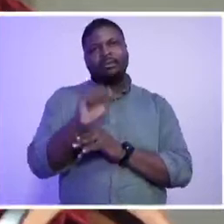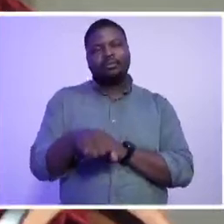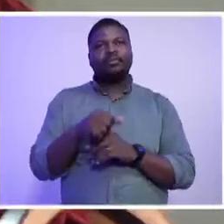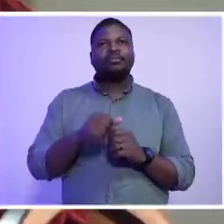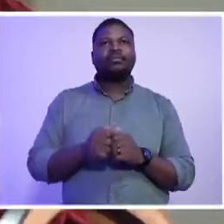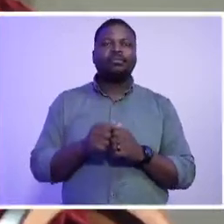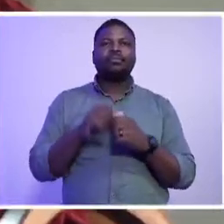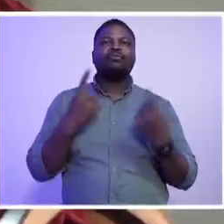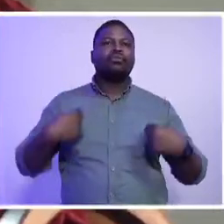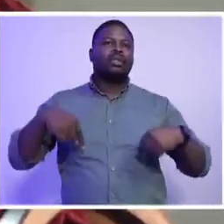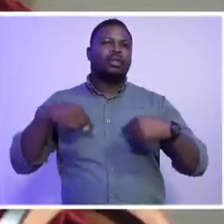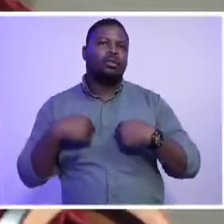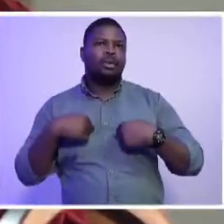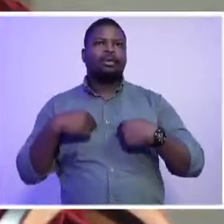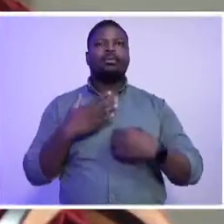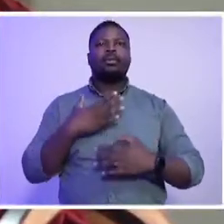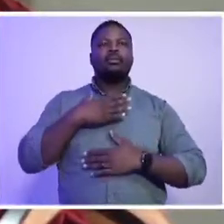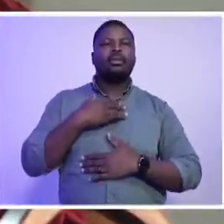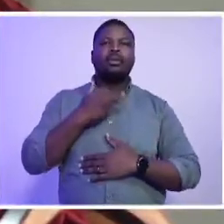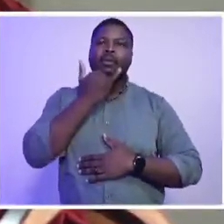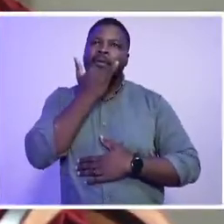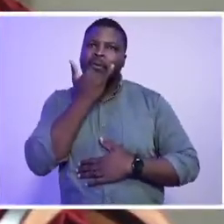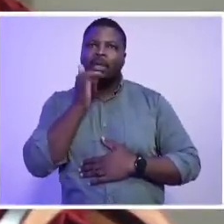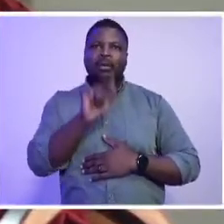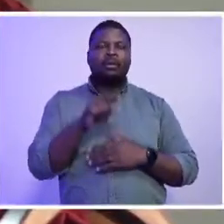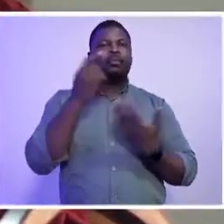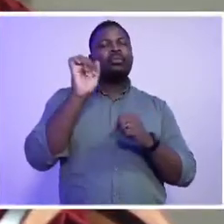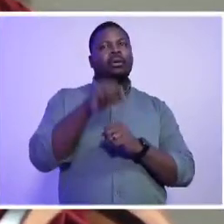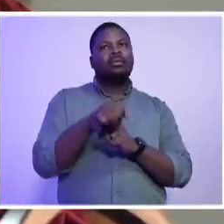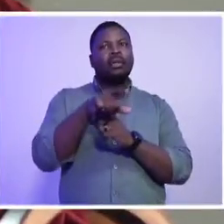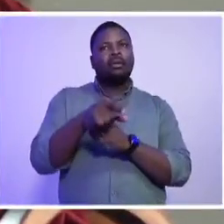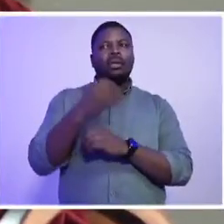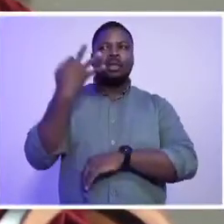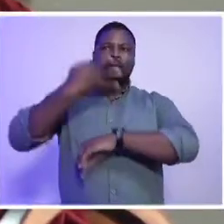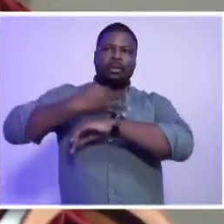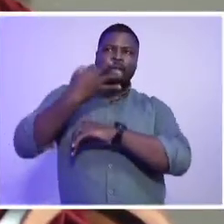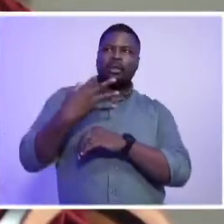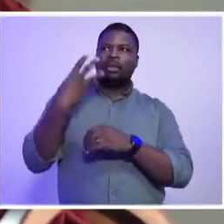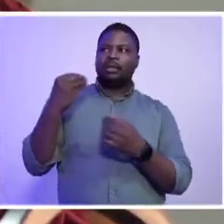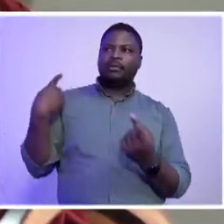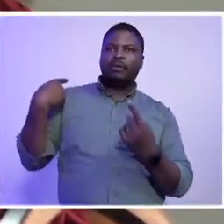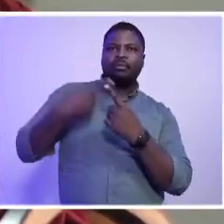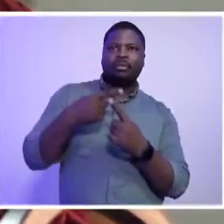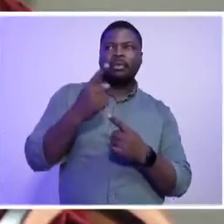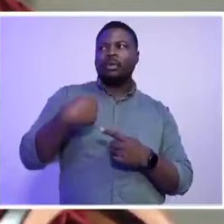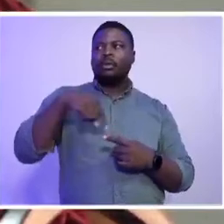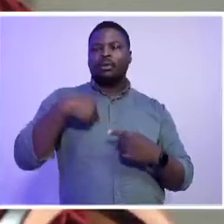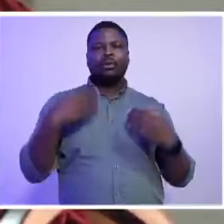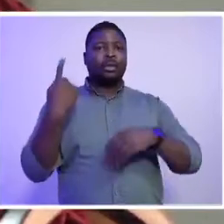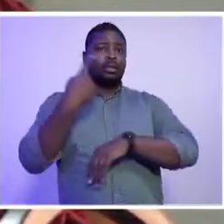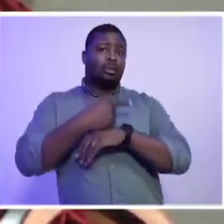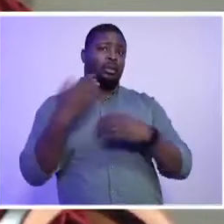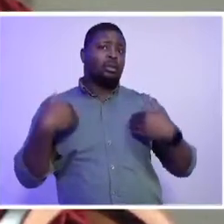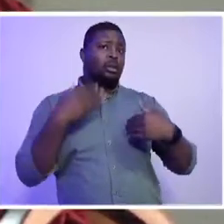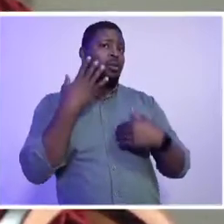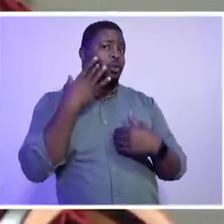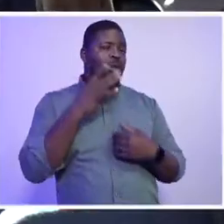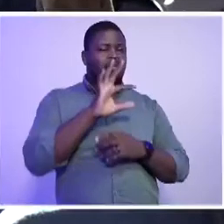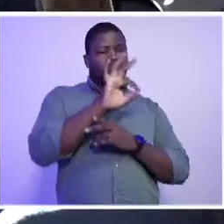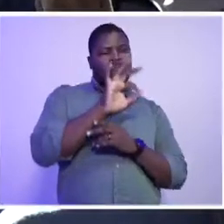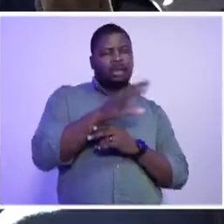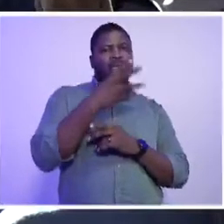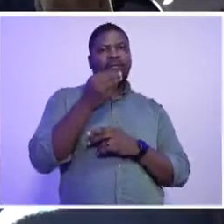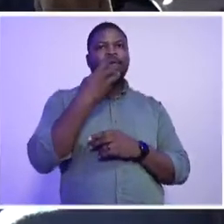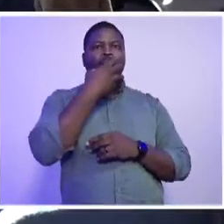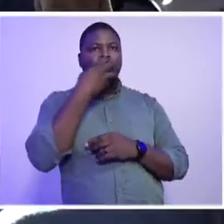We are indeed privileged to have lived this experience over the last 3 days. We started the day on Monday with a very warm welcome